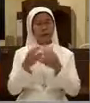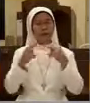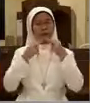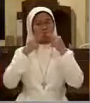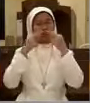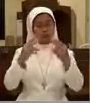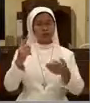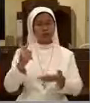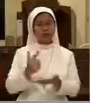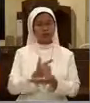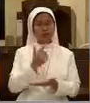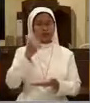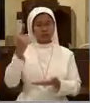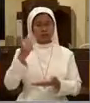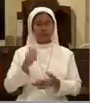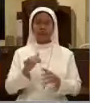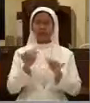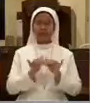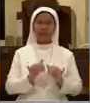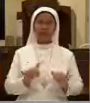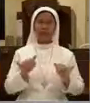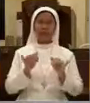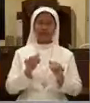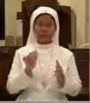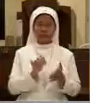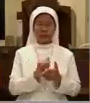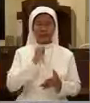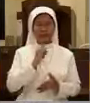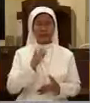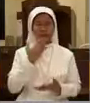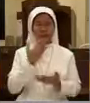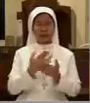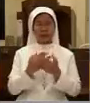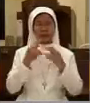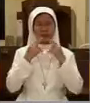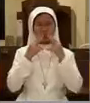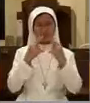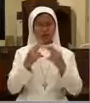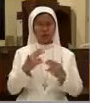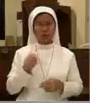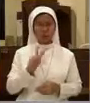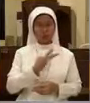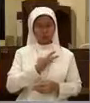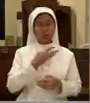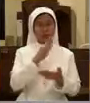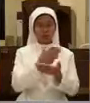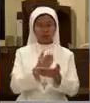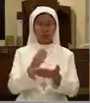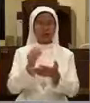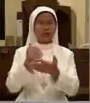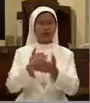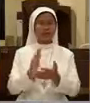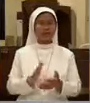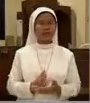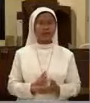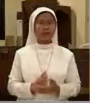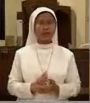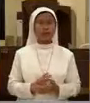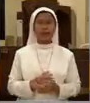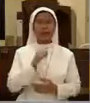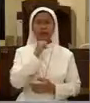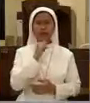news. Ganun naman ang good news. Good news that is shared is bad news.